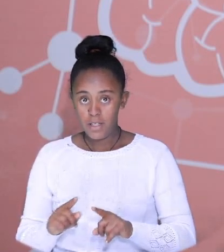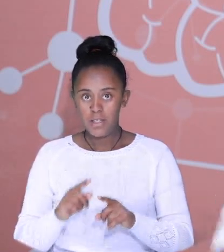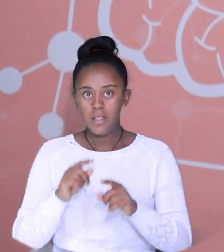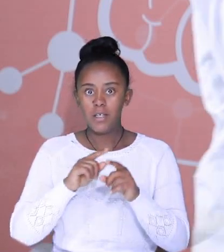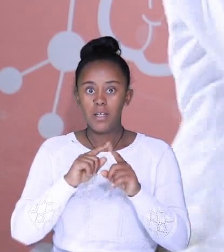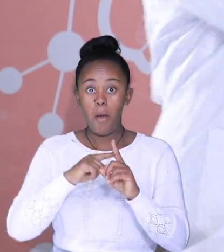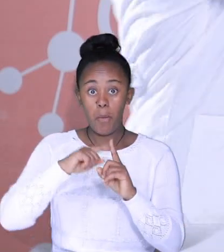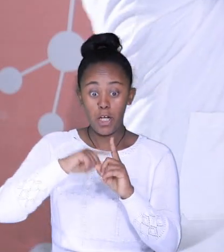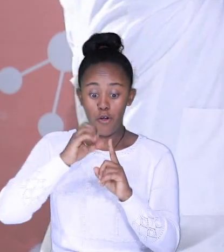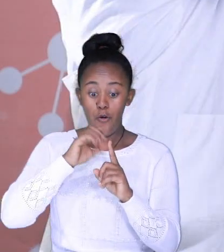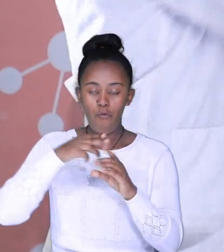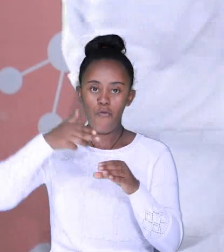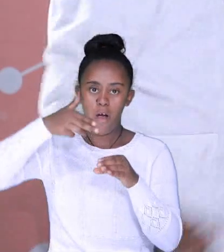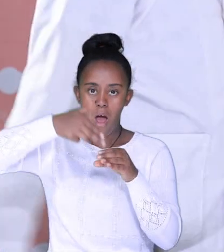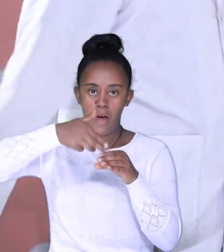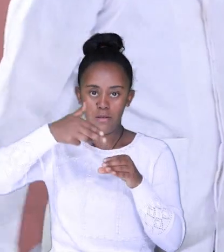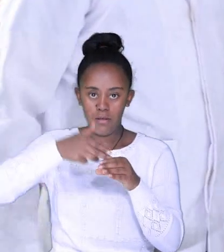gas.